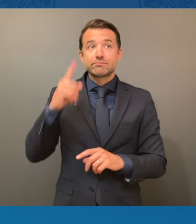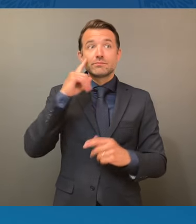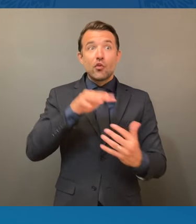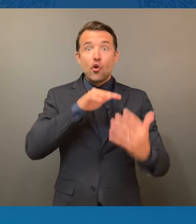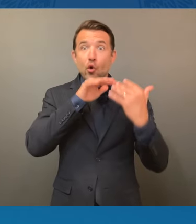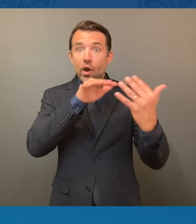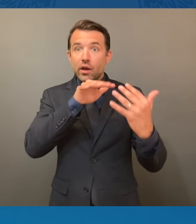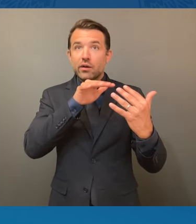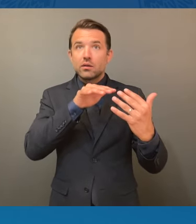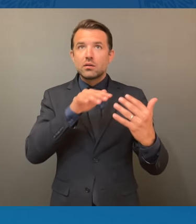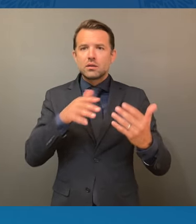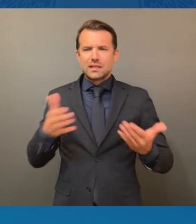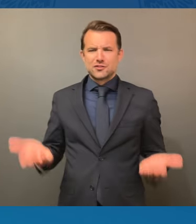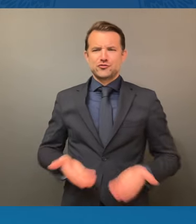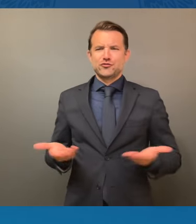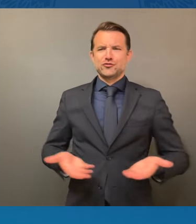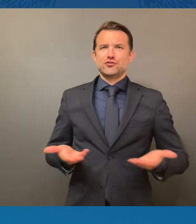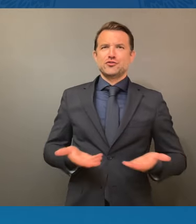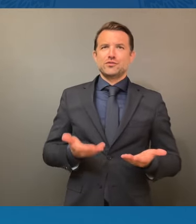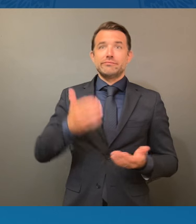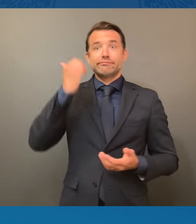America.